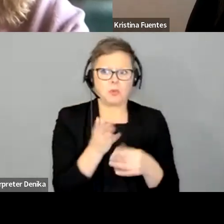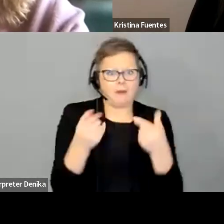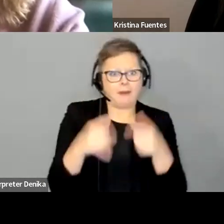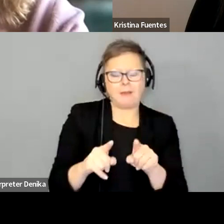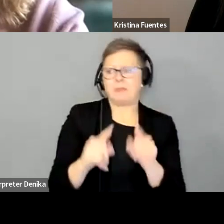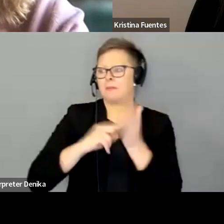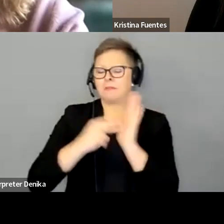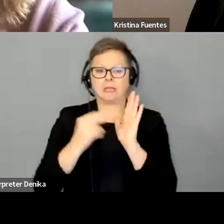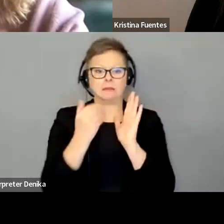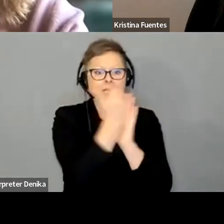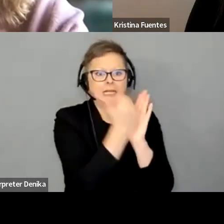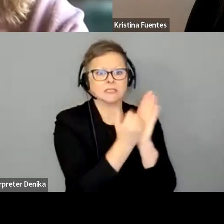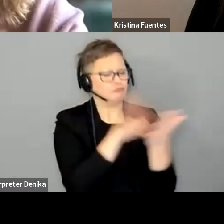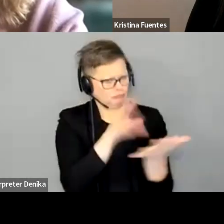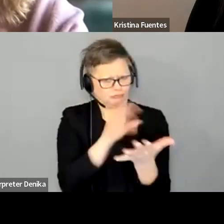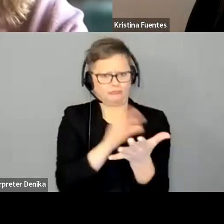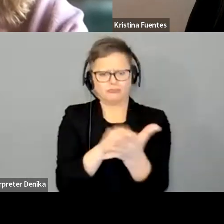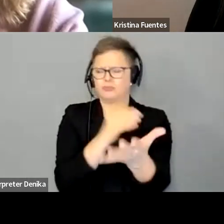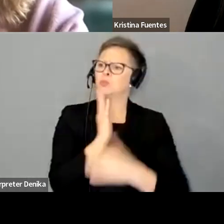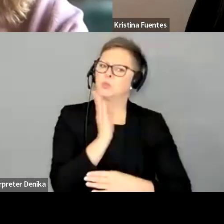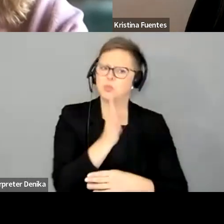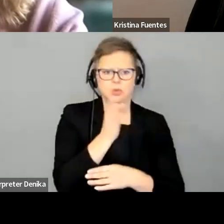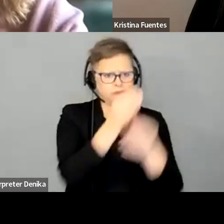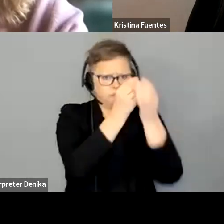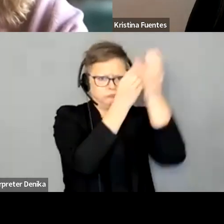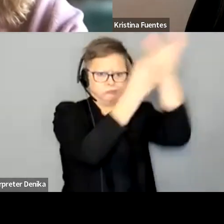learned about the need